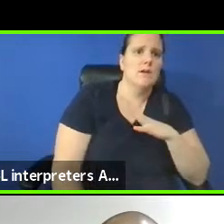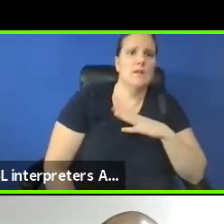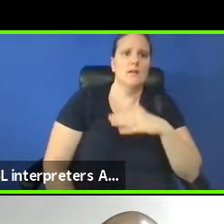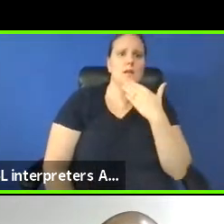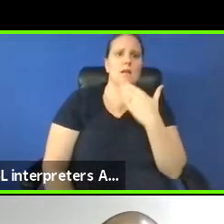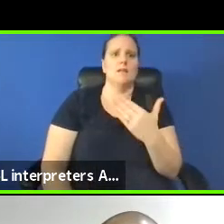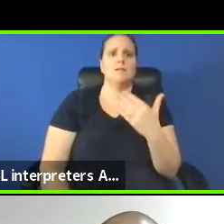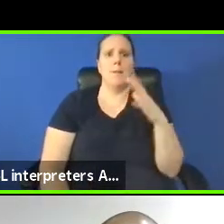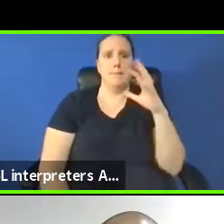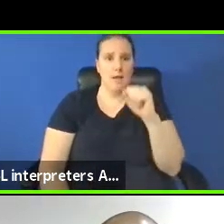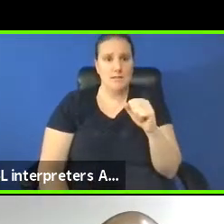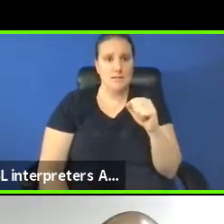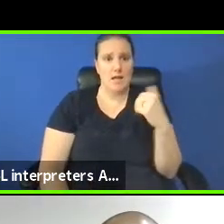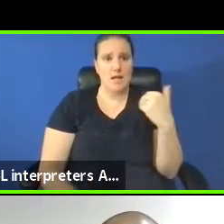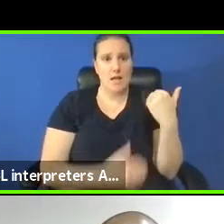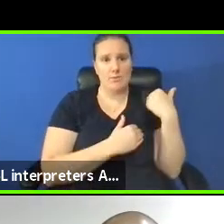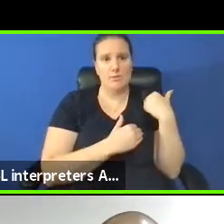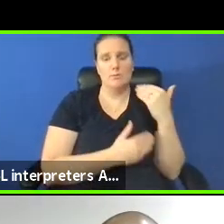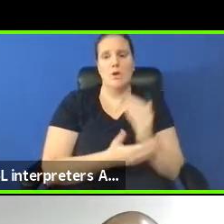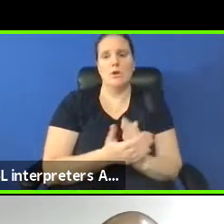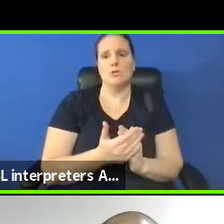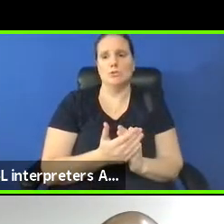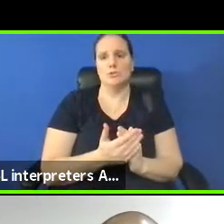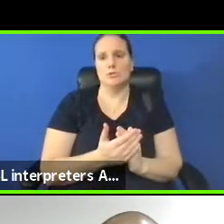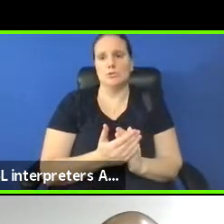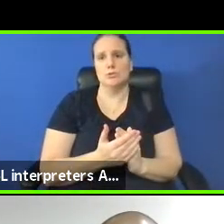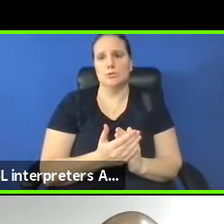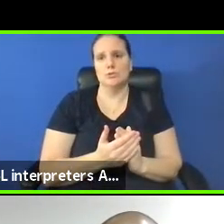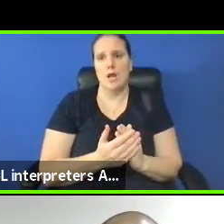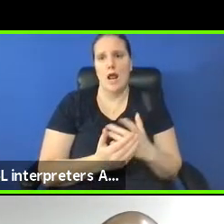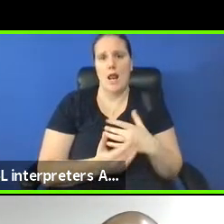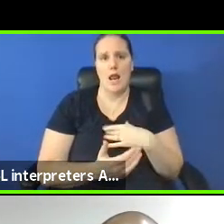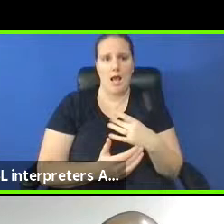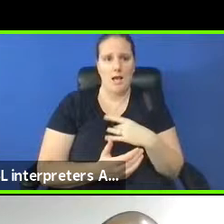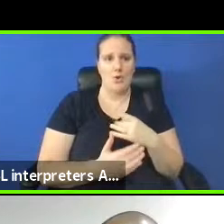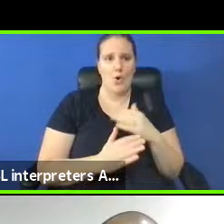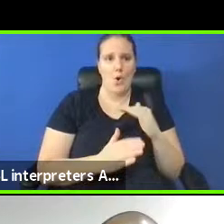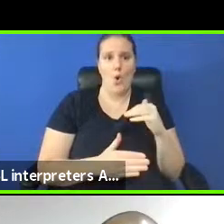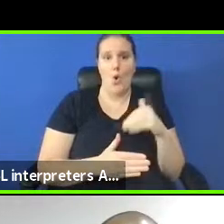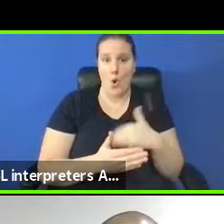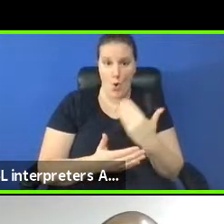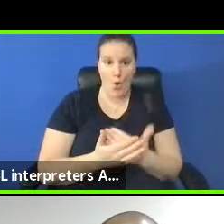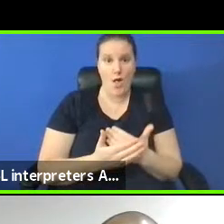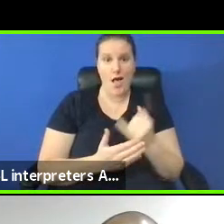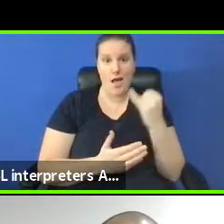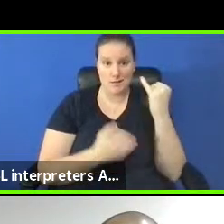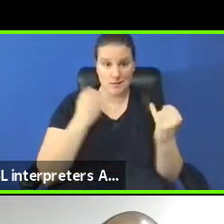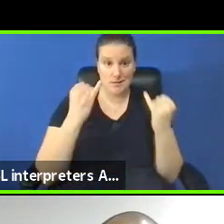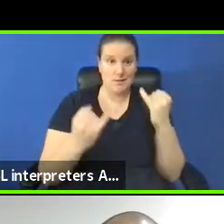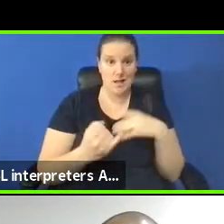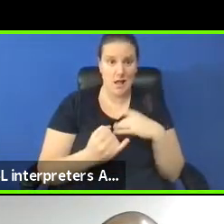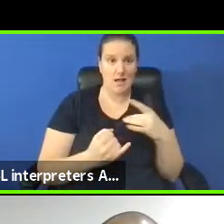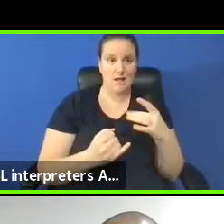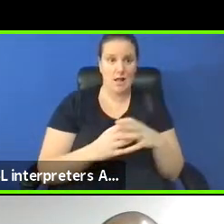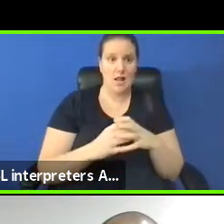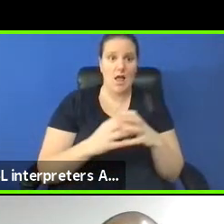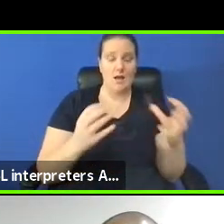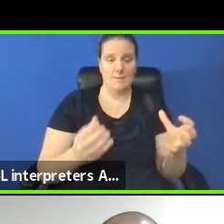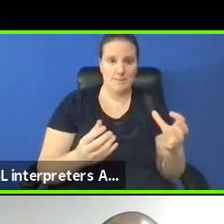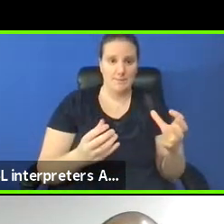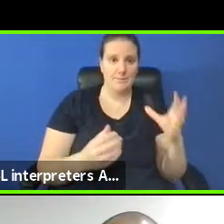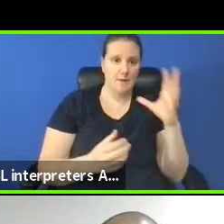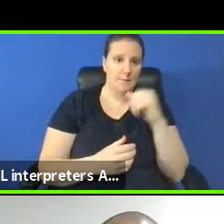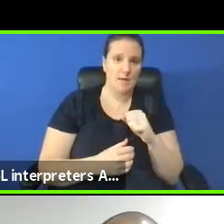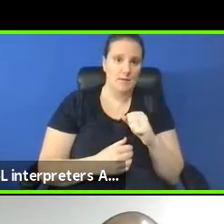guess the accountability section, I like all the ideas a lot. I